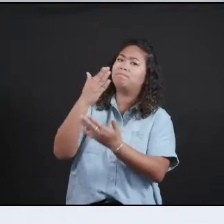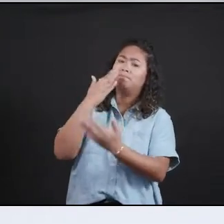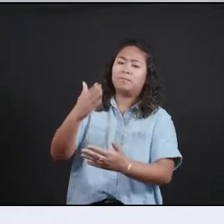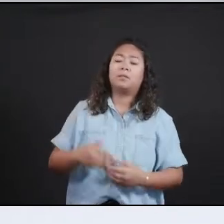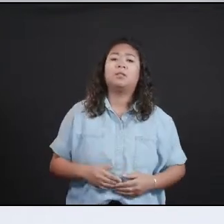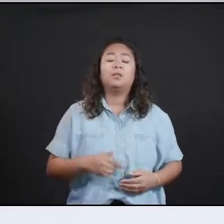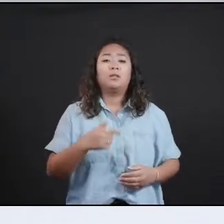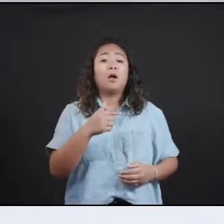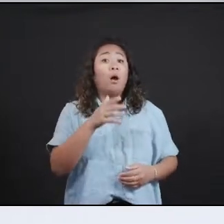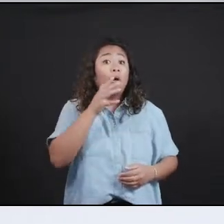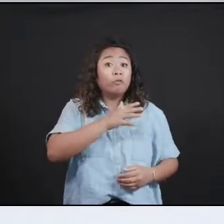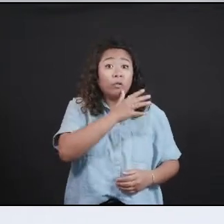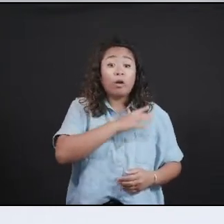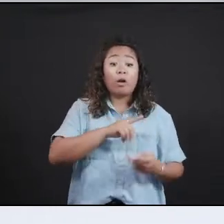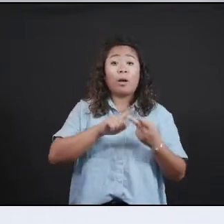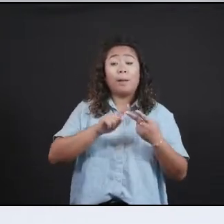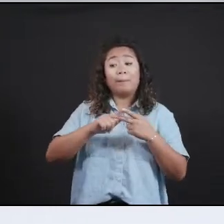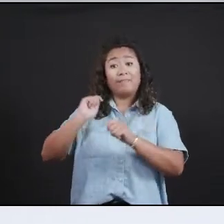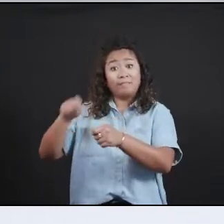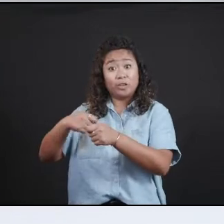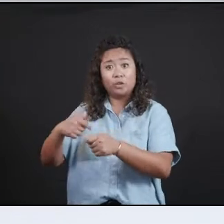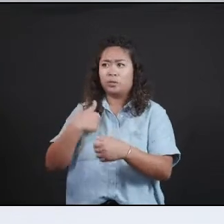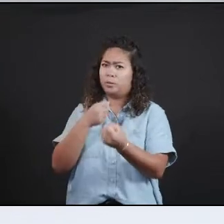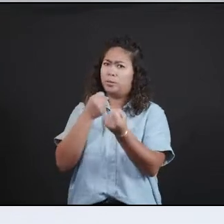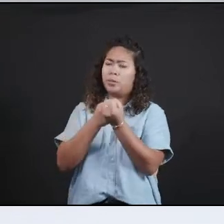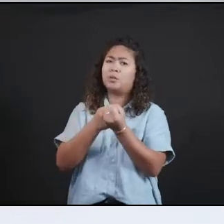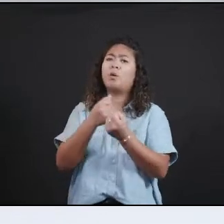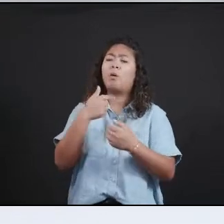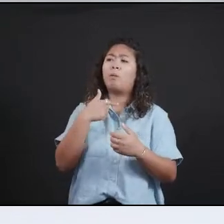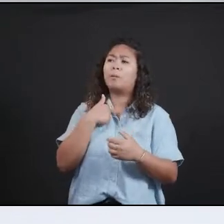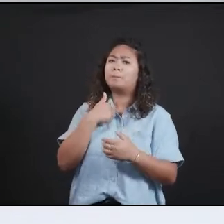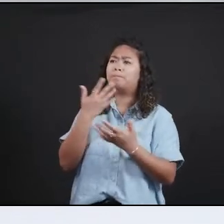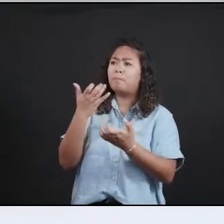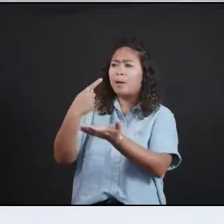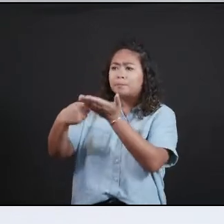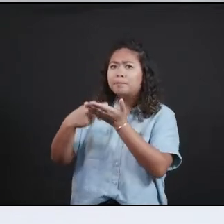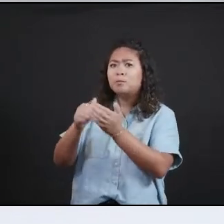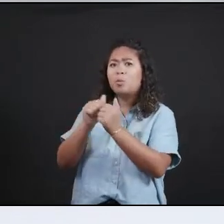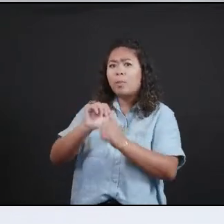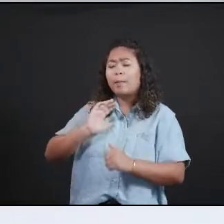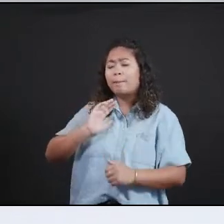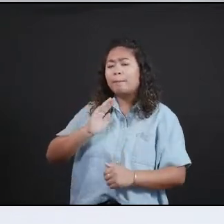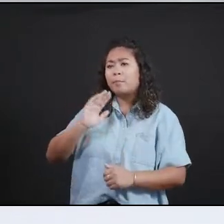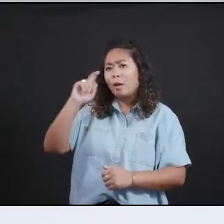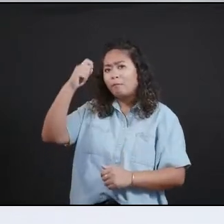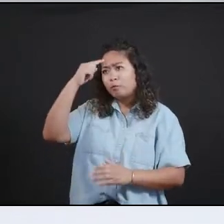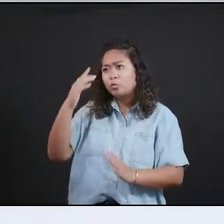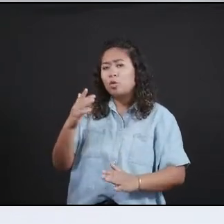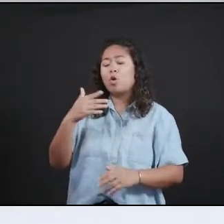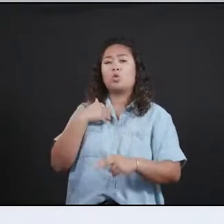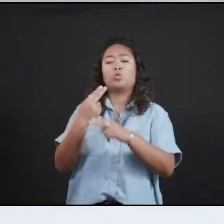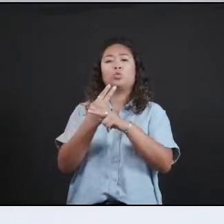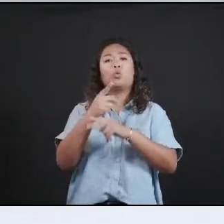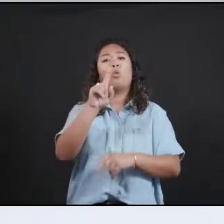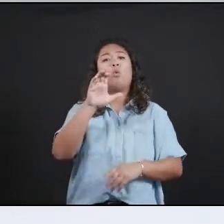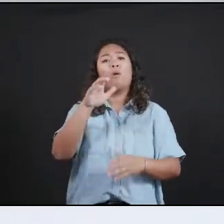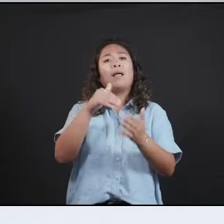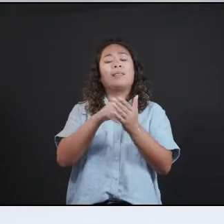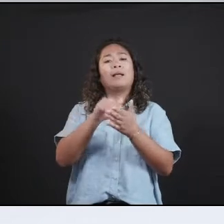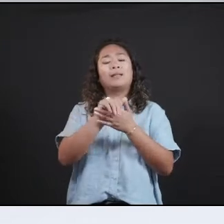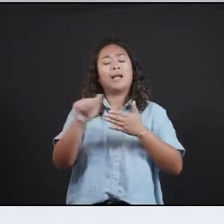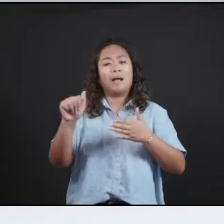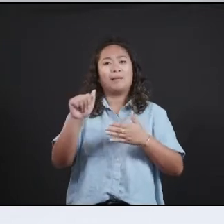them. We have all seen stories about the heroic supermarket workers who keep the shelves stocked at the risk of their own